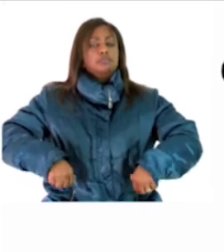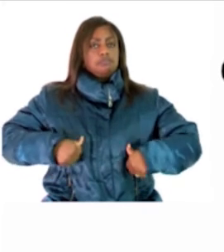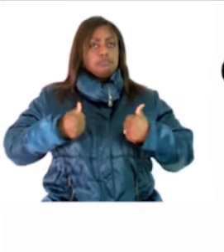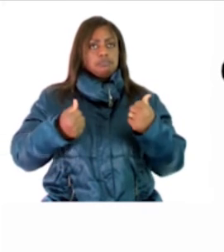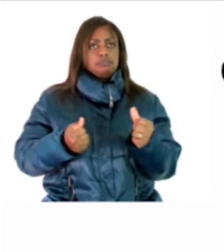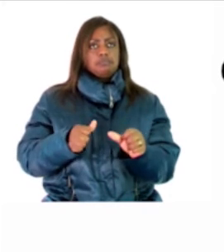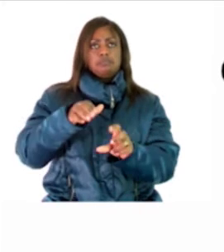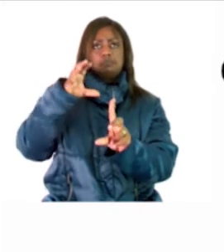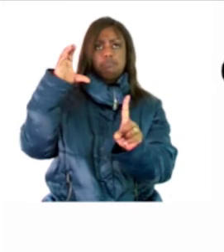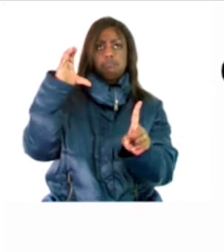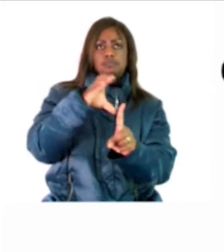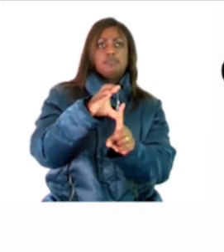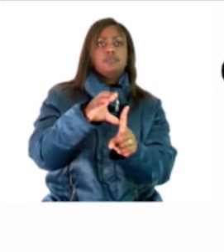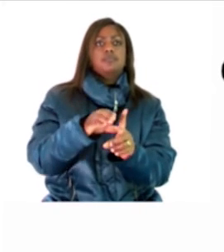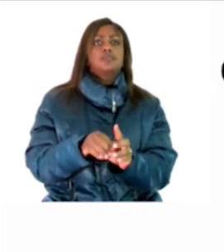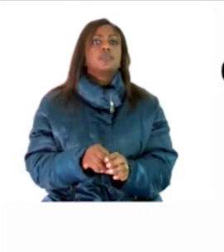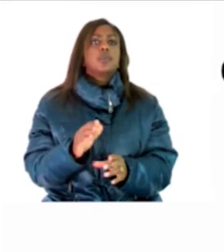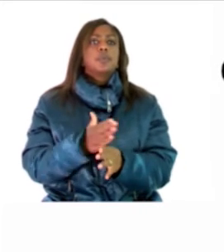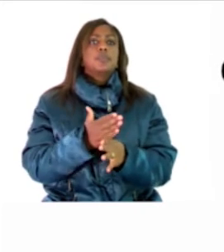drugs on human beings.